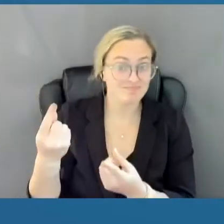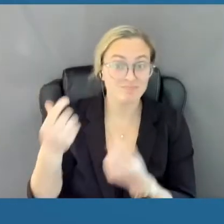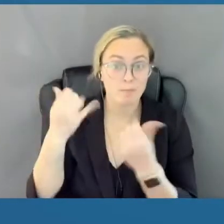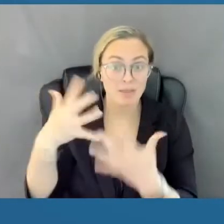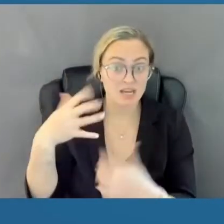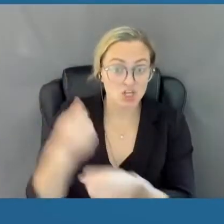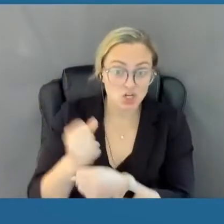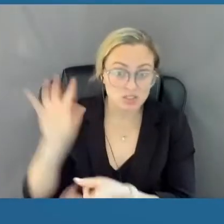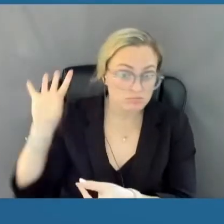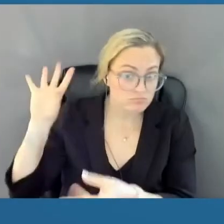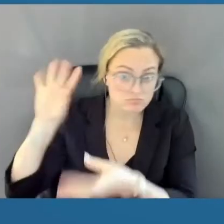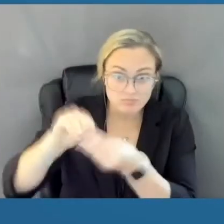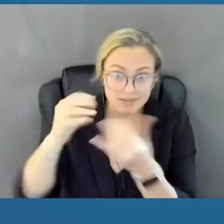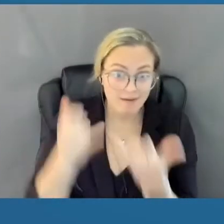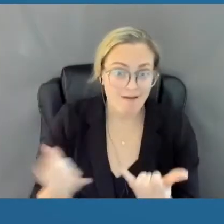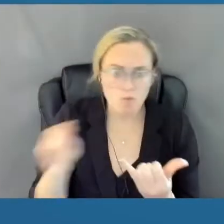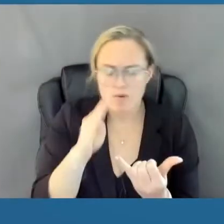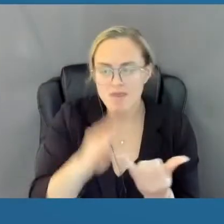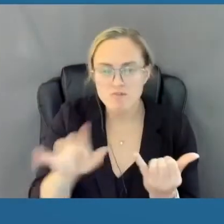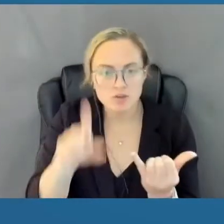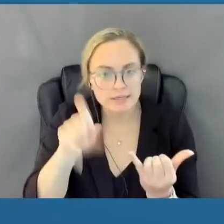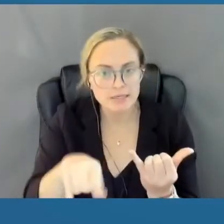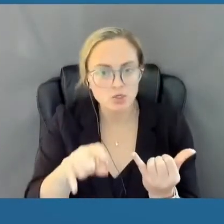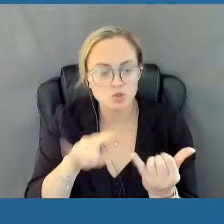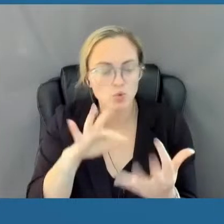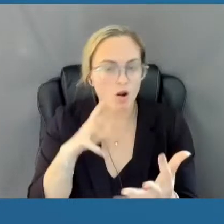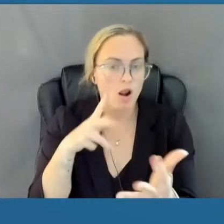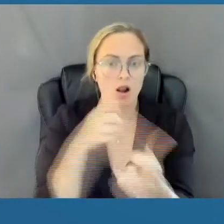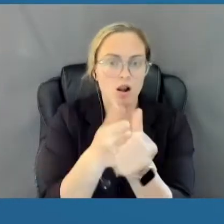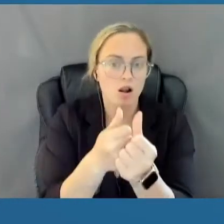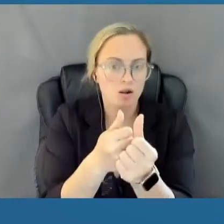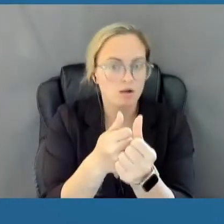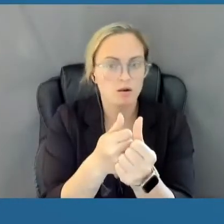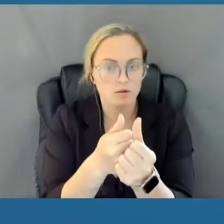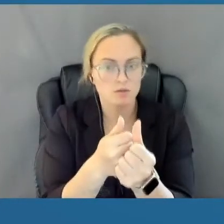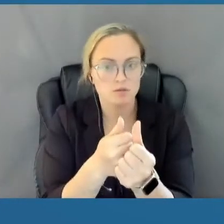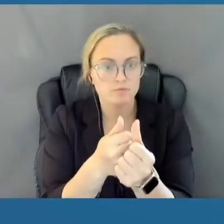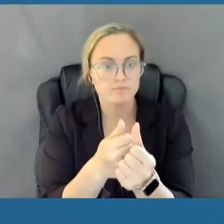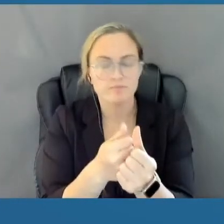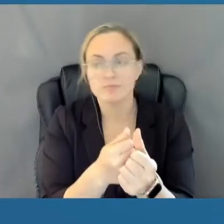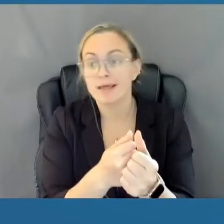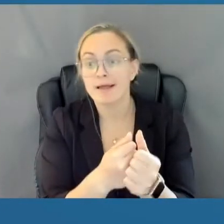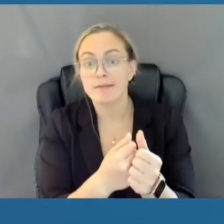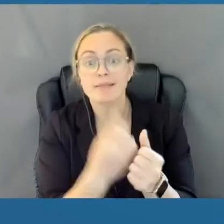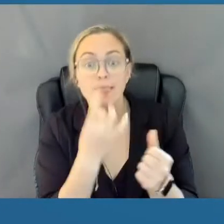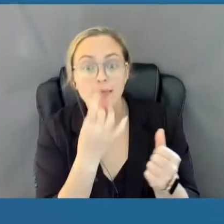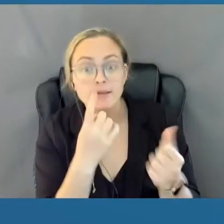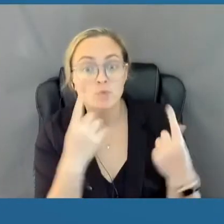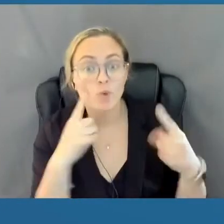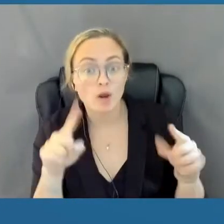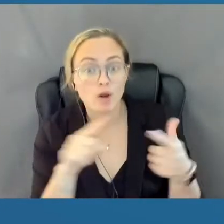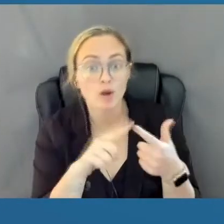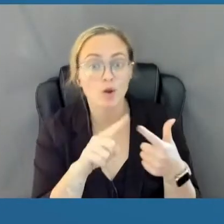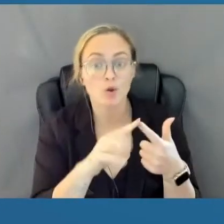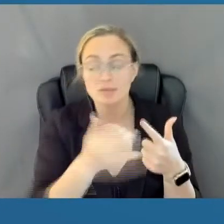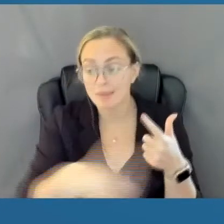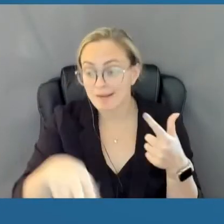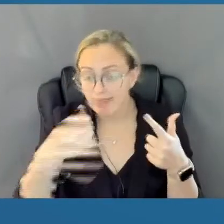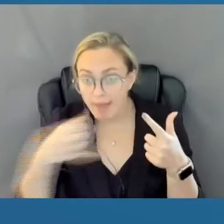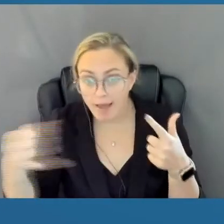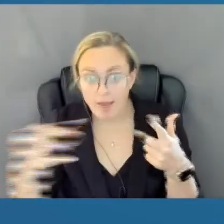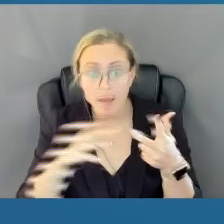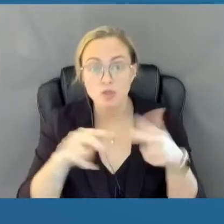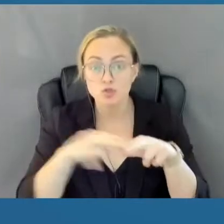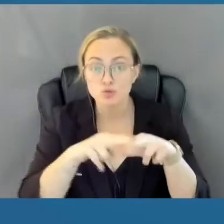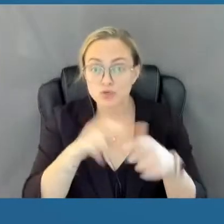did what was necessary to bring this up to speed, make sure that the signals are working, that we've expanded lines, that the trains are replaced